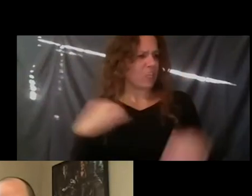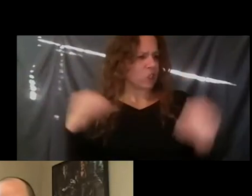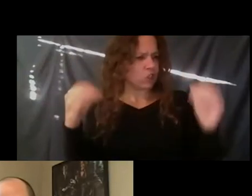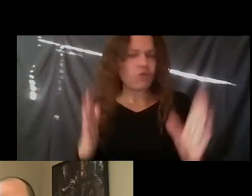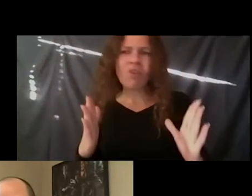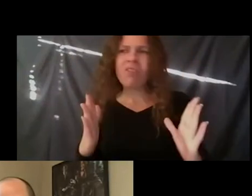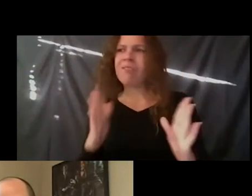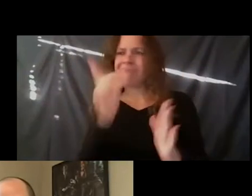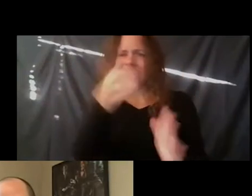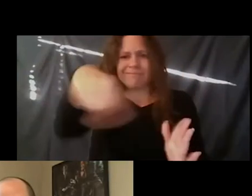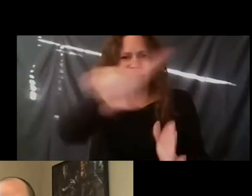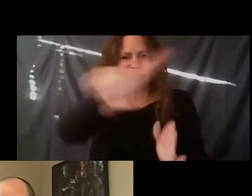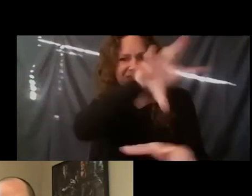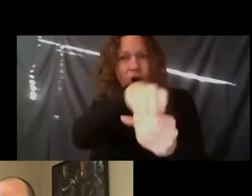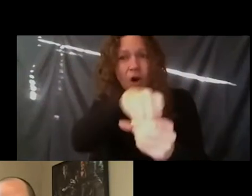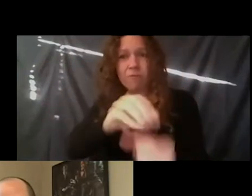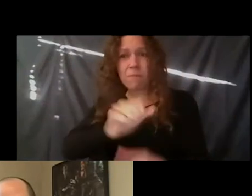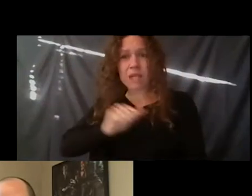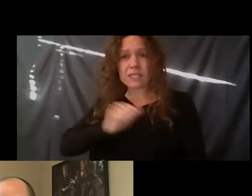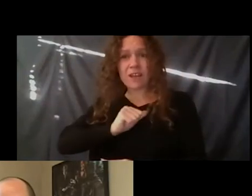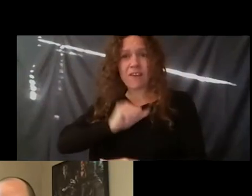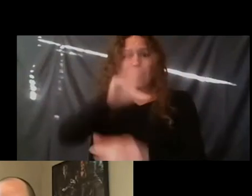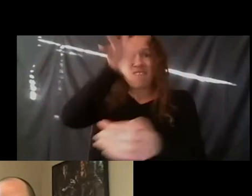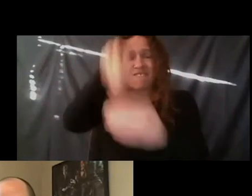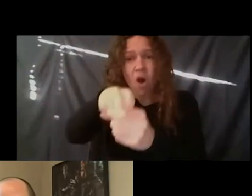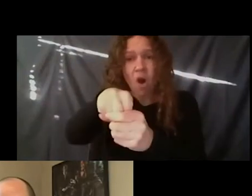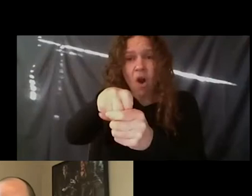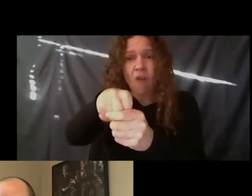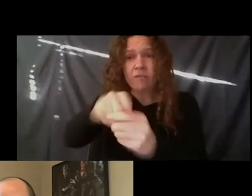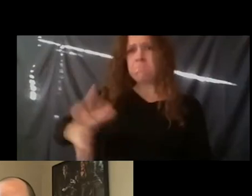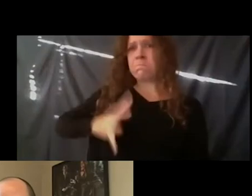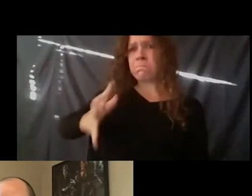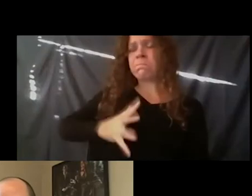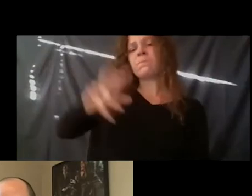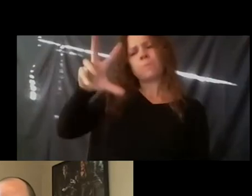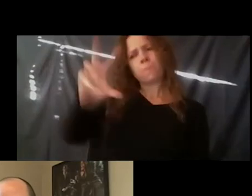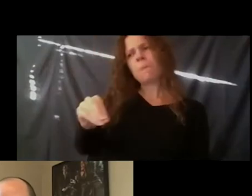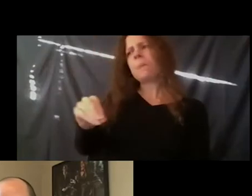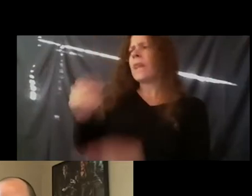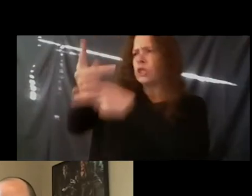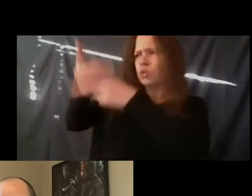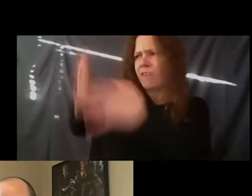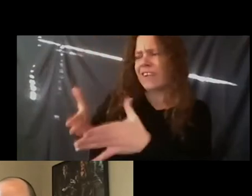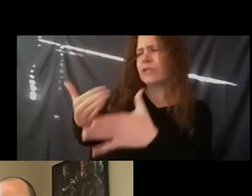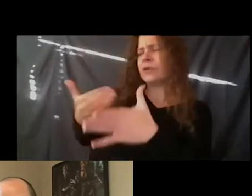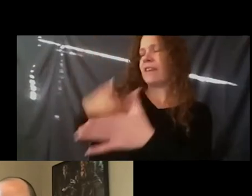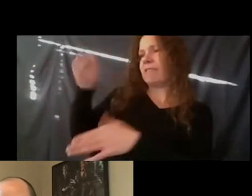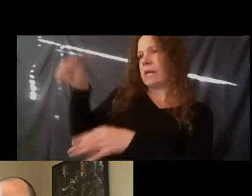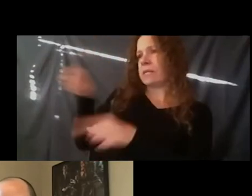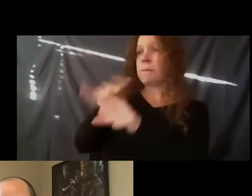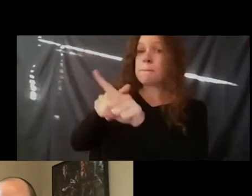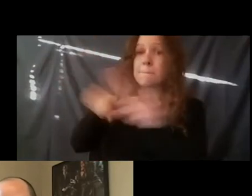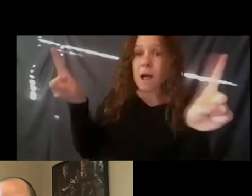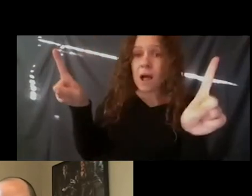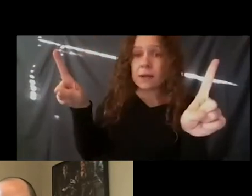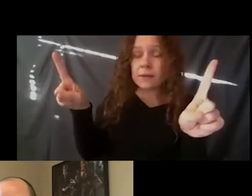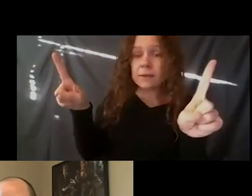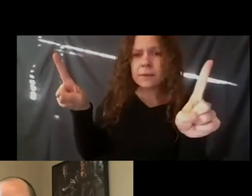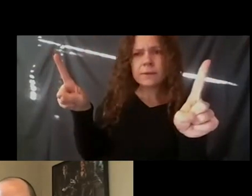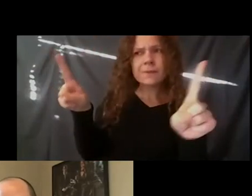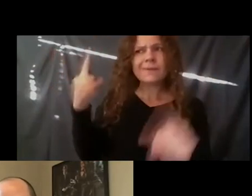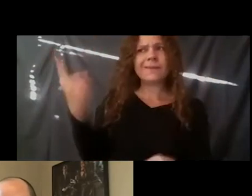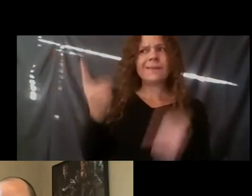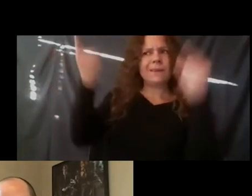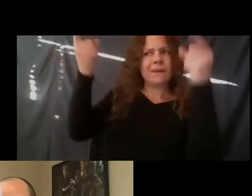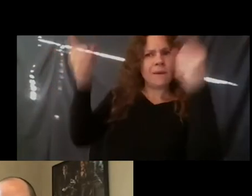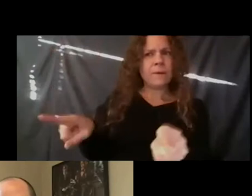I'm not really officially involved. I mean, I work for a Democratic supervisor, but there's there is something happening out